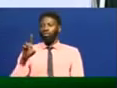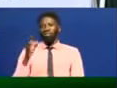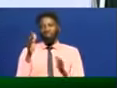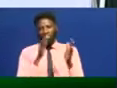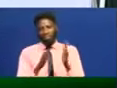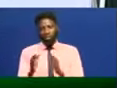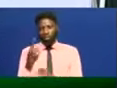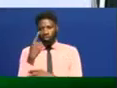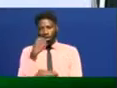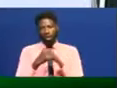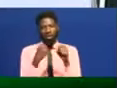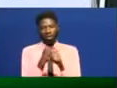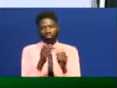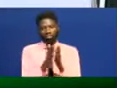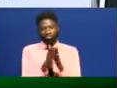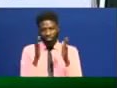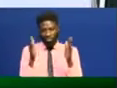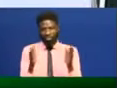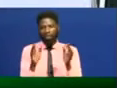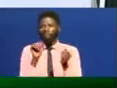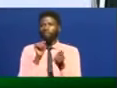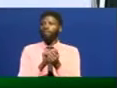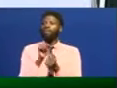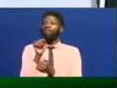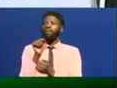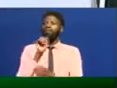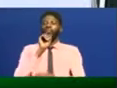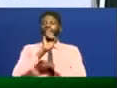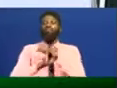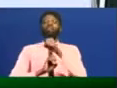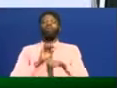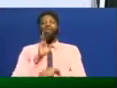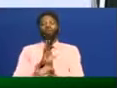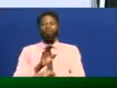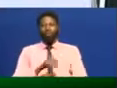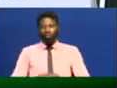next 1 year in Kenya because of that MOU.